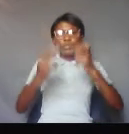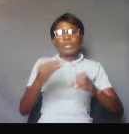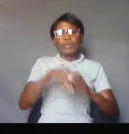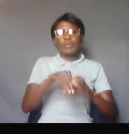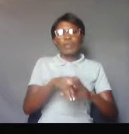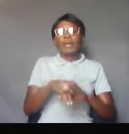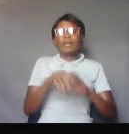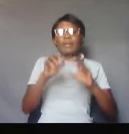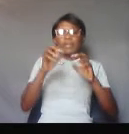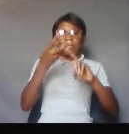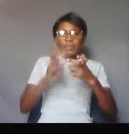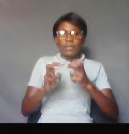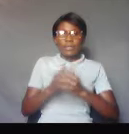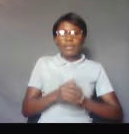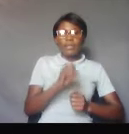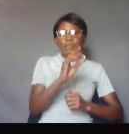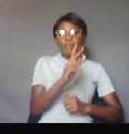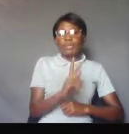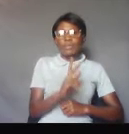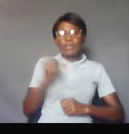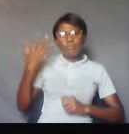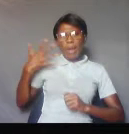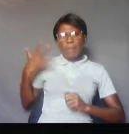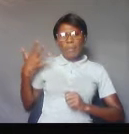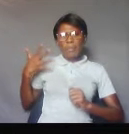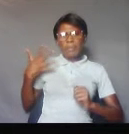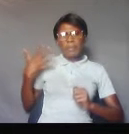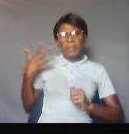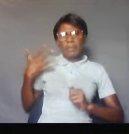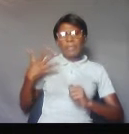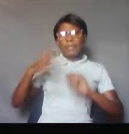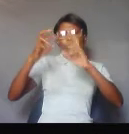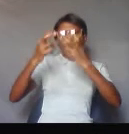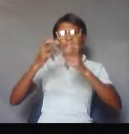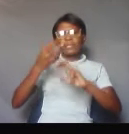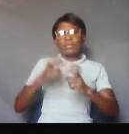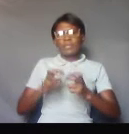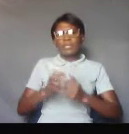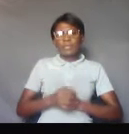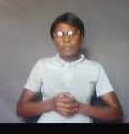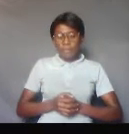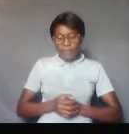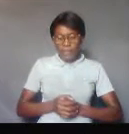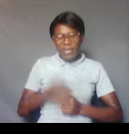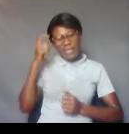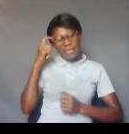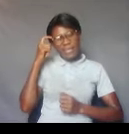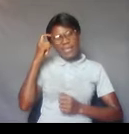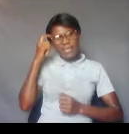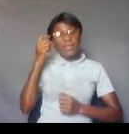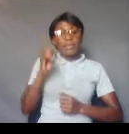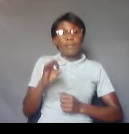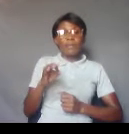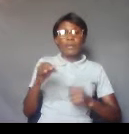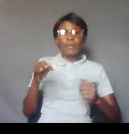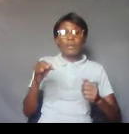you ever sat in a church where someone preached on the topic of disability? So I think when we think